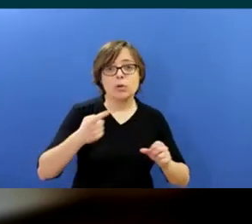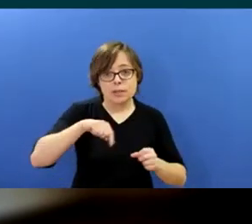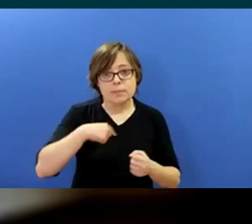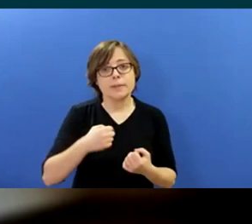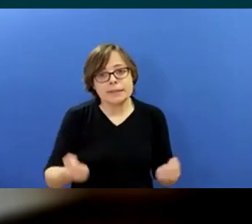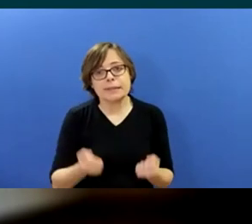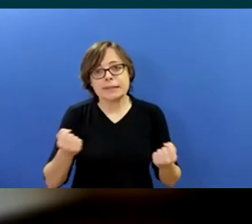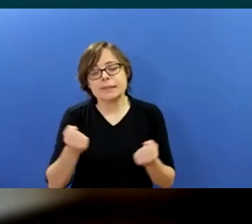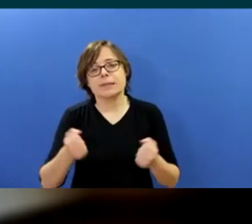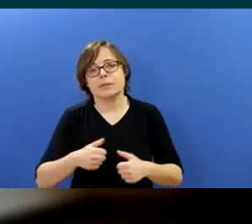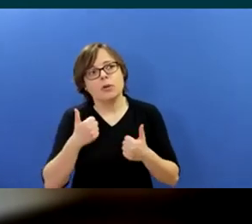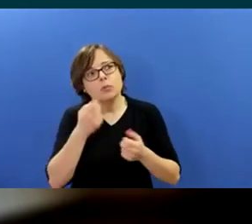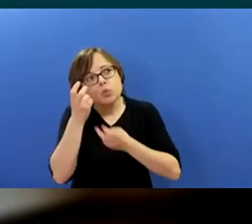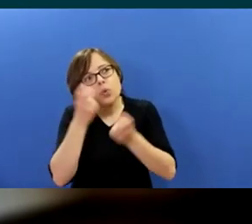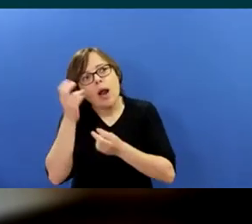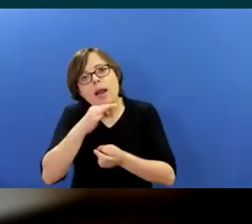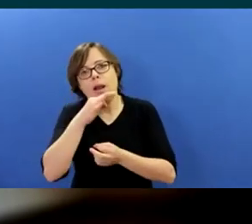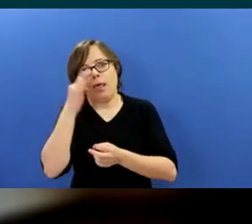in this aspect.